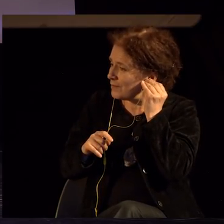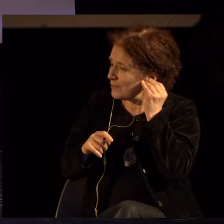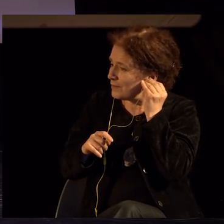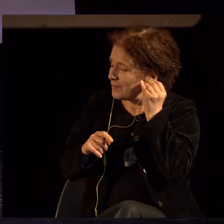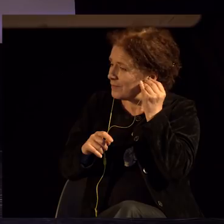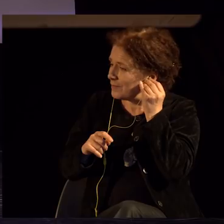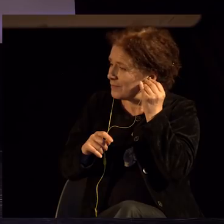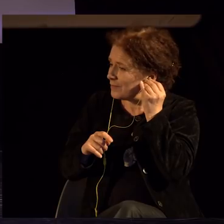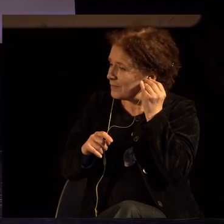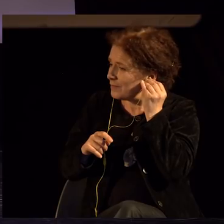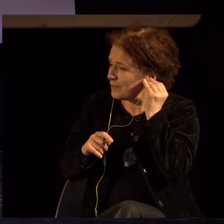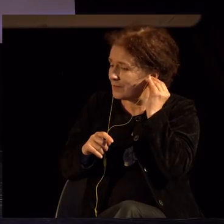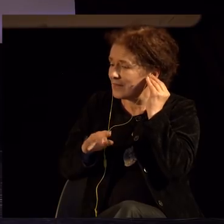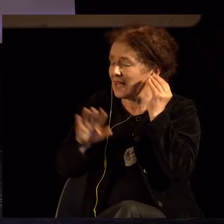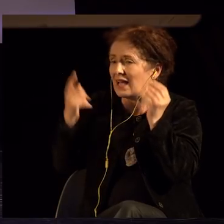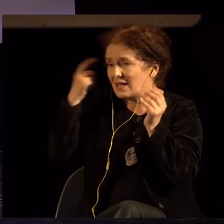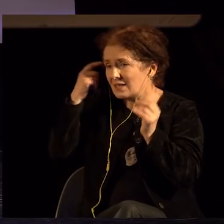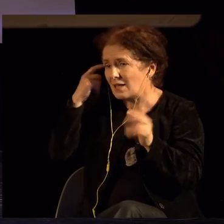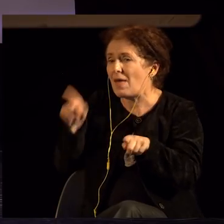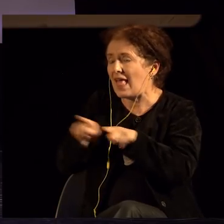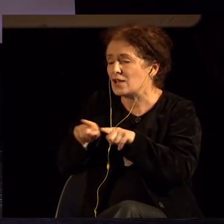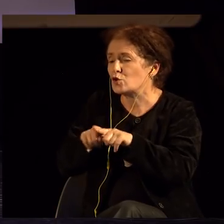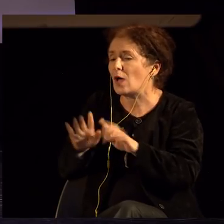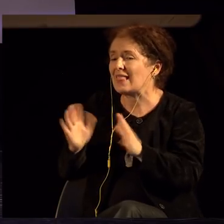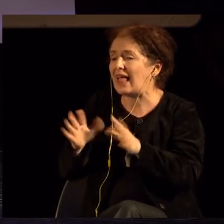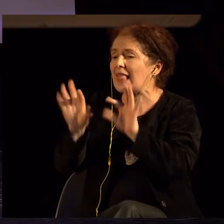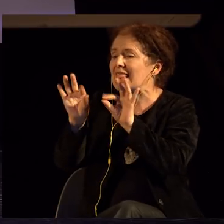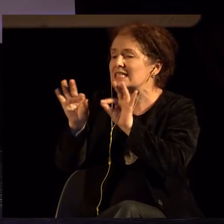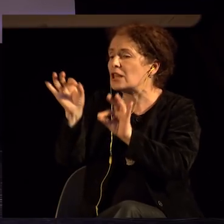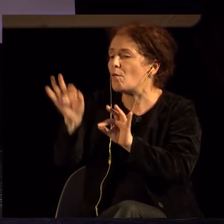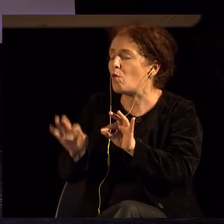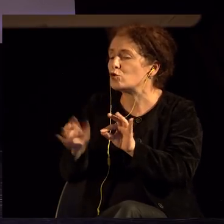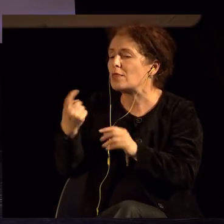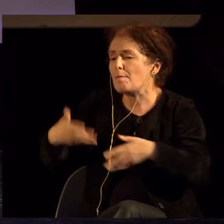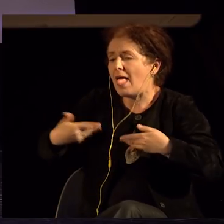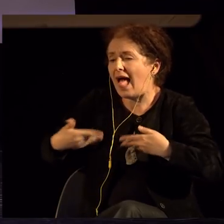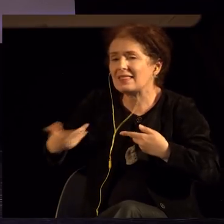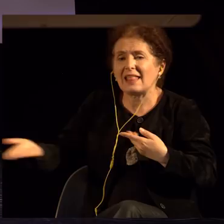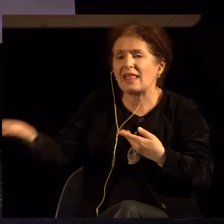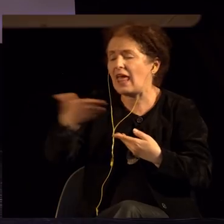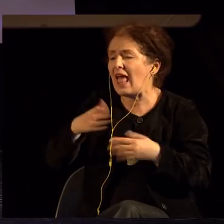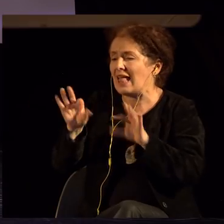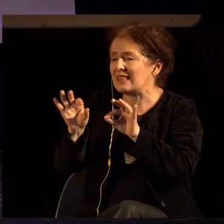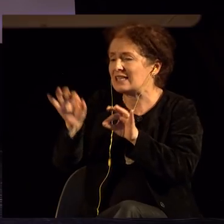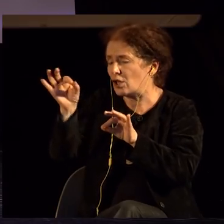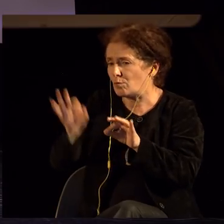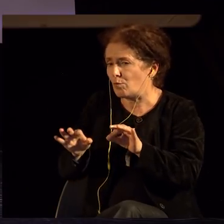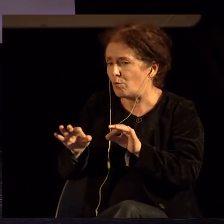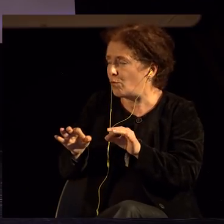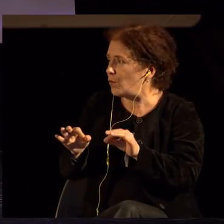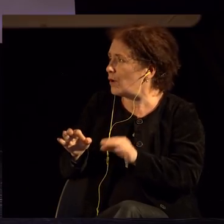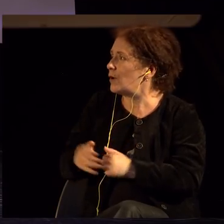know also that, for example, 10% of young Swedish men below 25 have tried